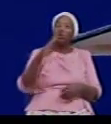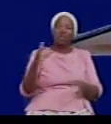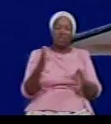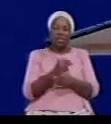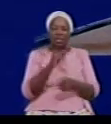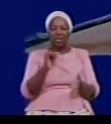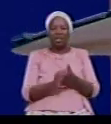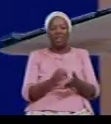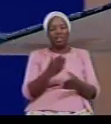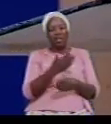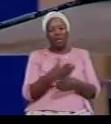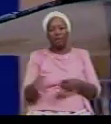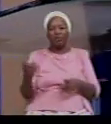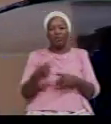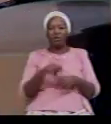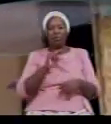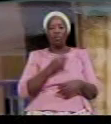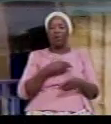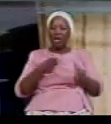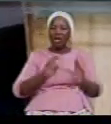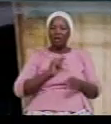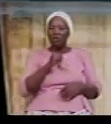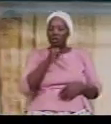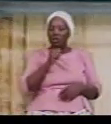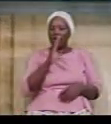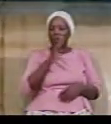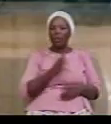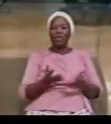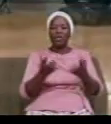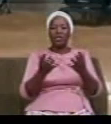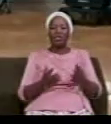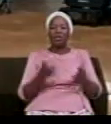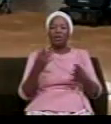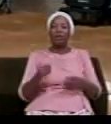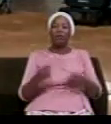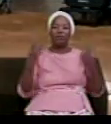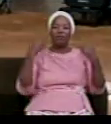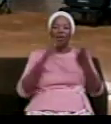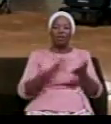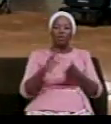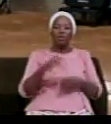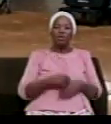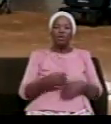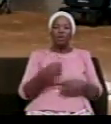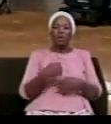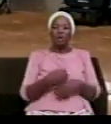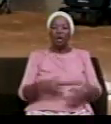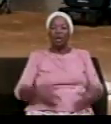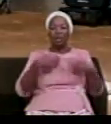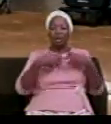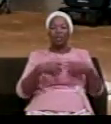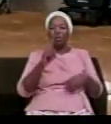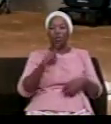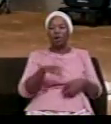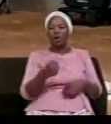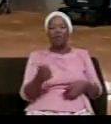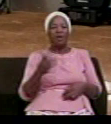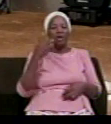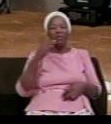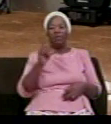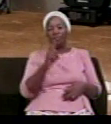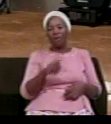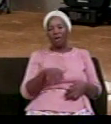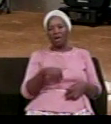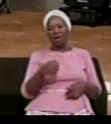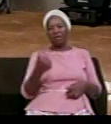be desirous of vain glory, provoking one another, envying one another. Romans